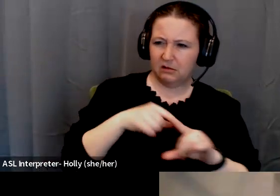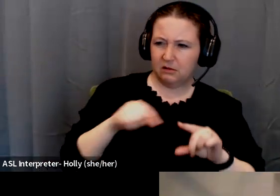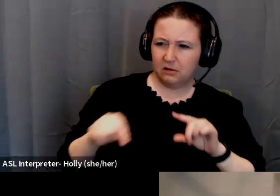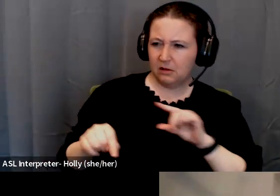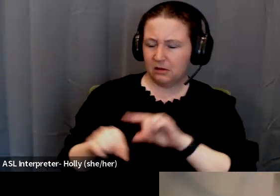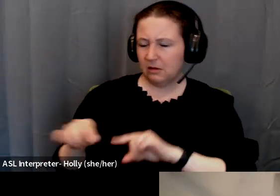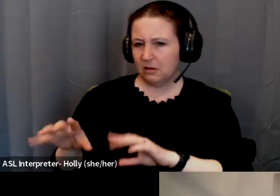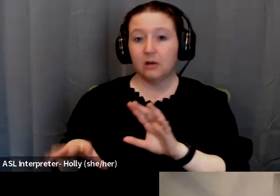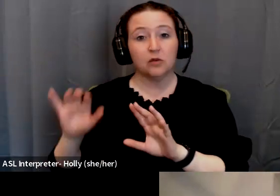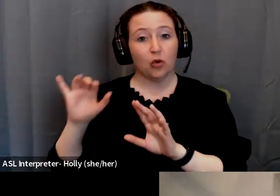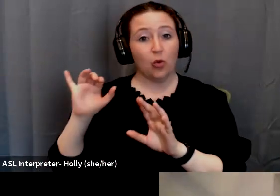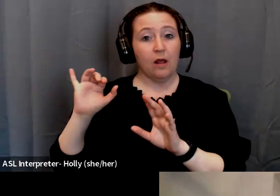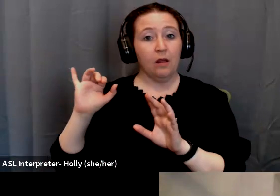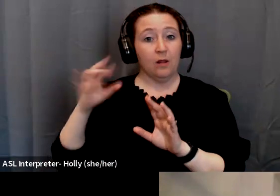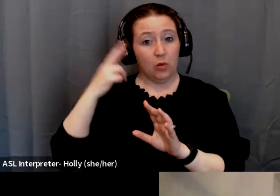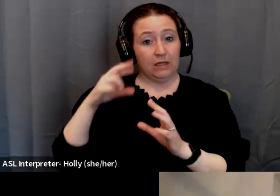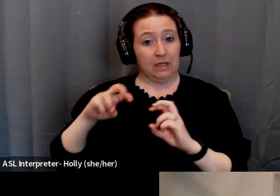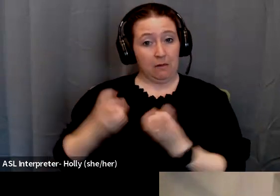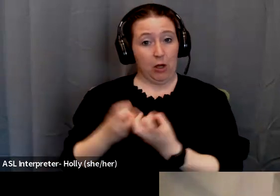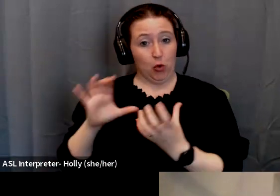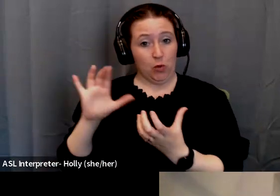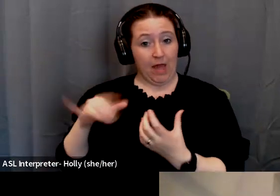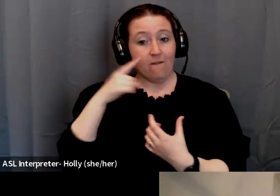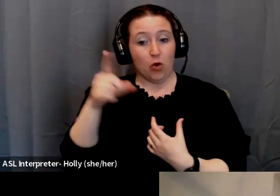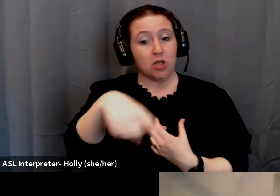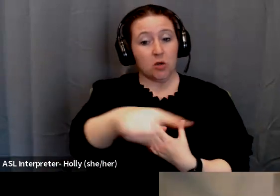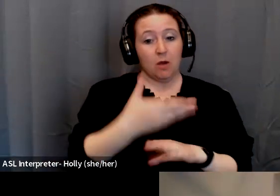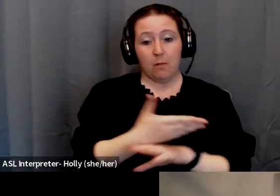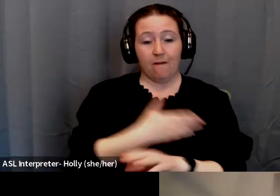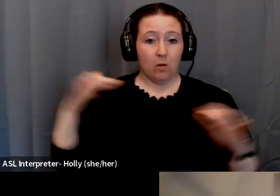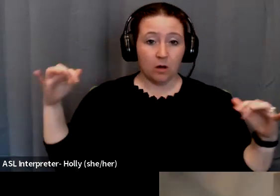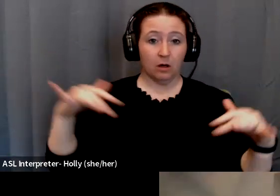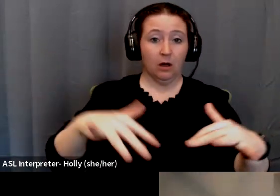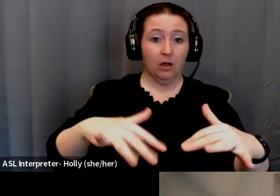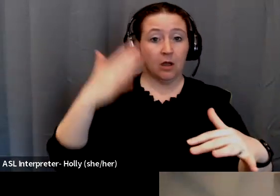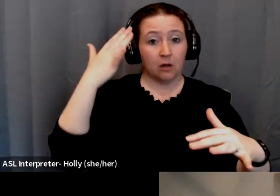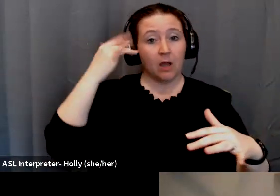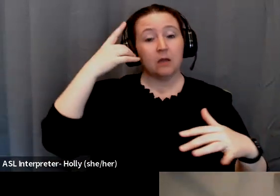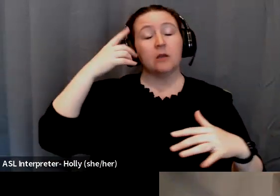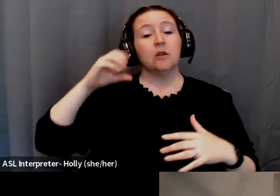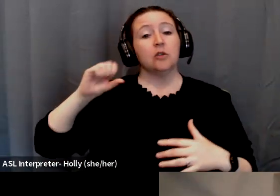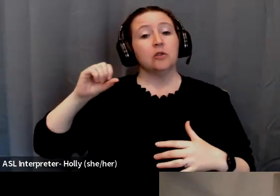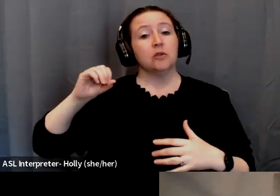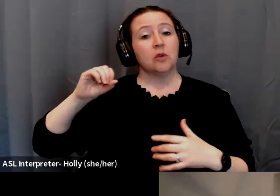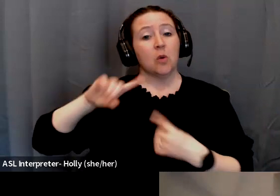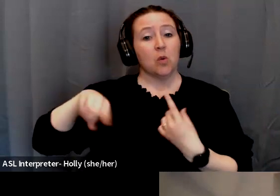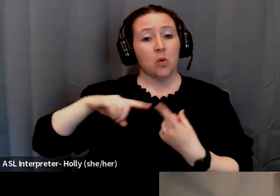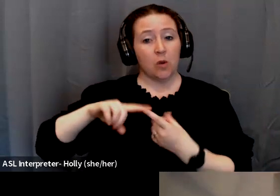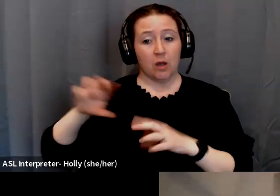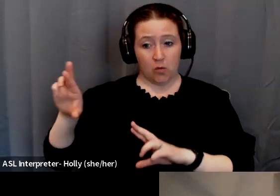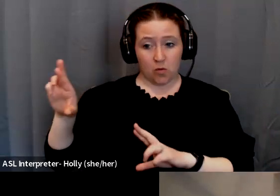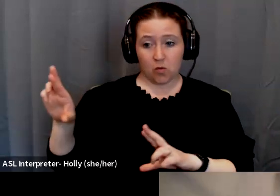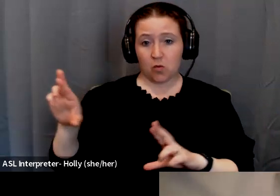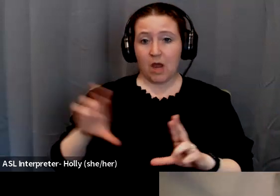that happened, the reason the committee does that on your behalf before the assembly is so that when you're asked to vote on something